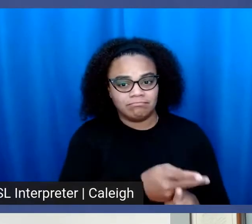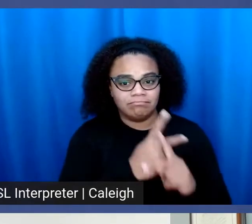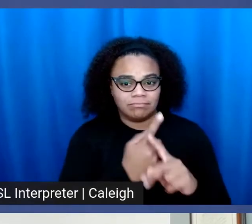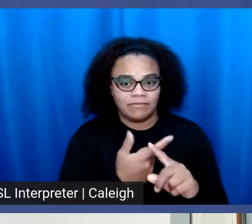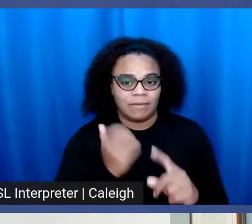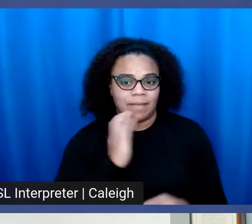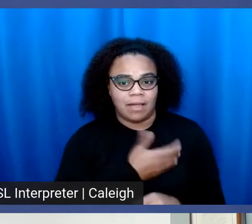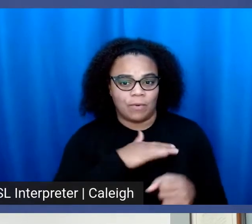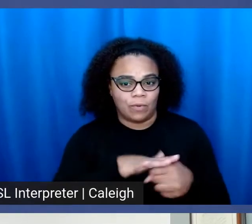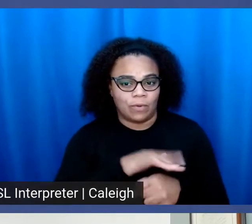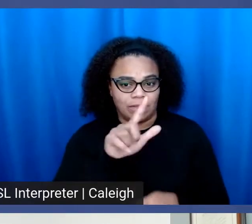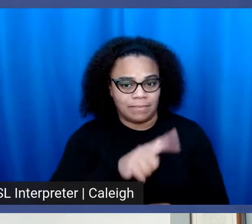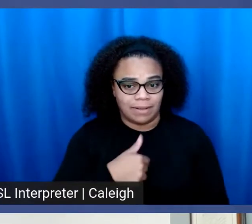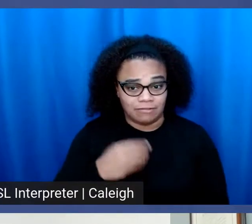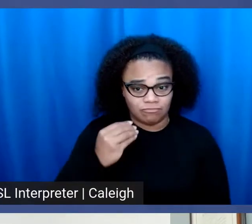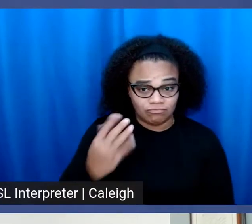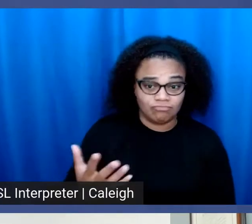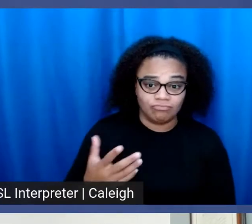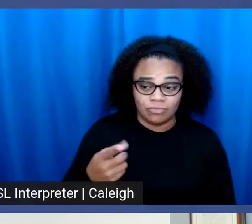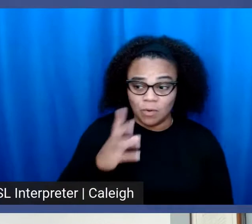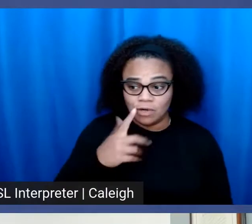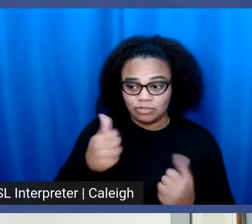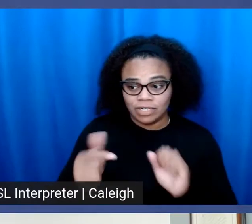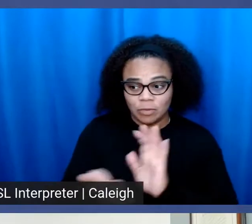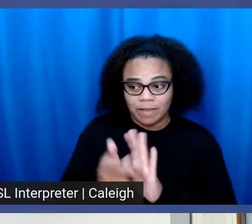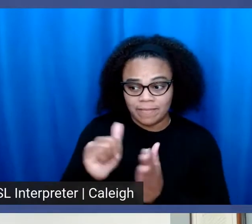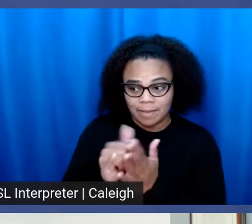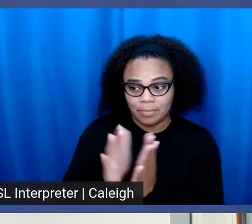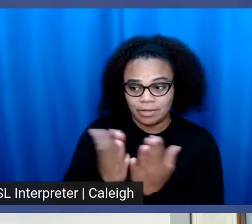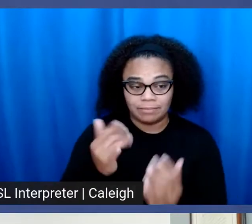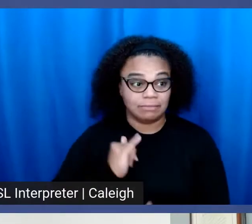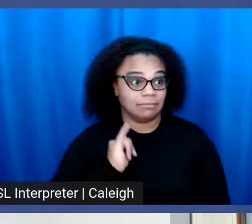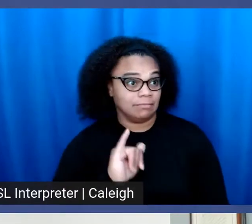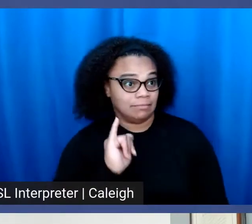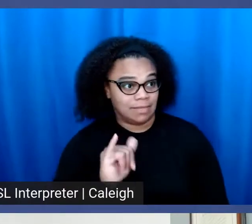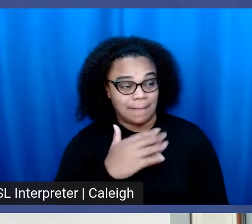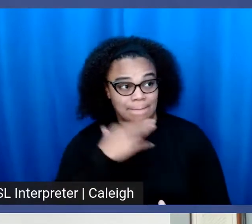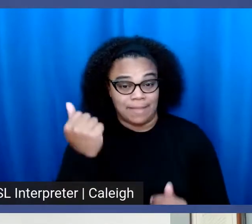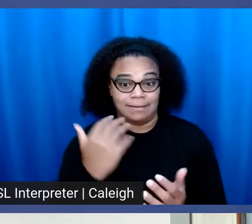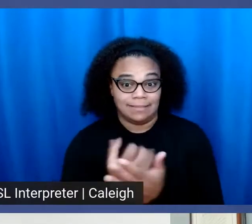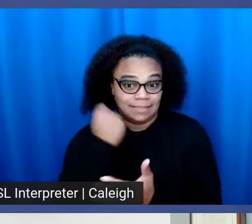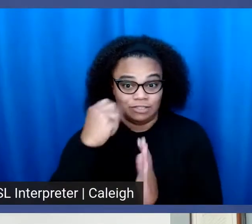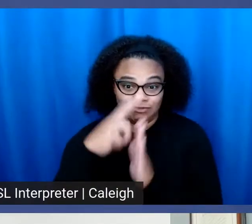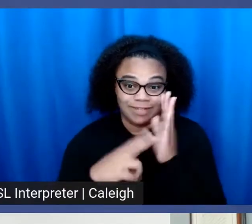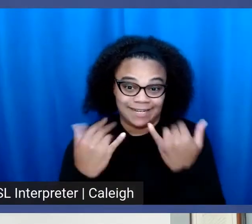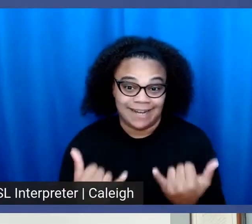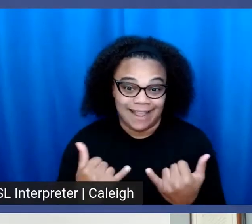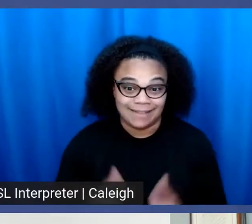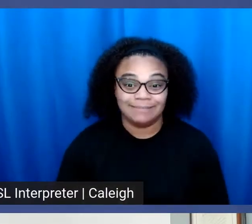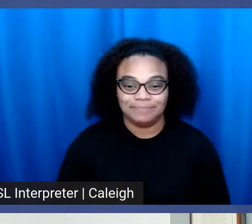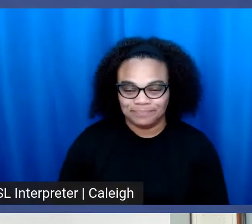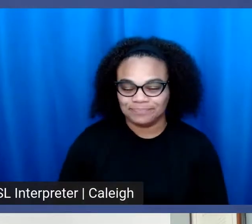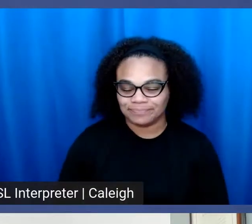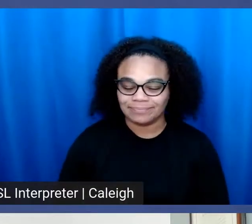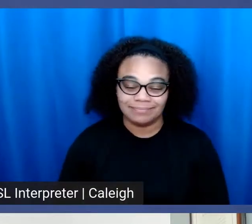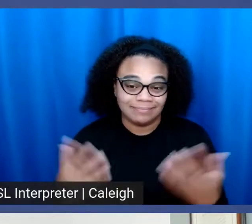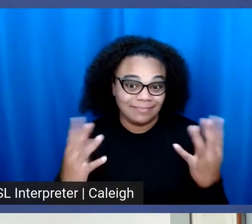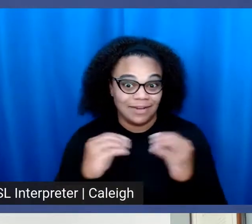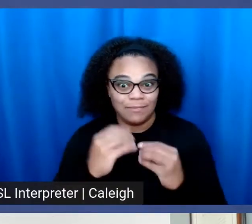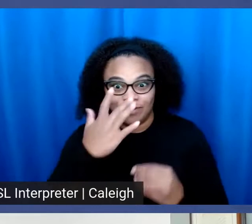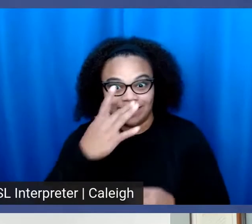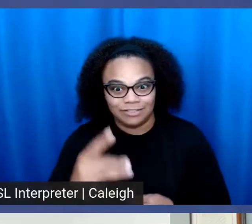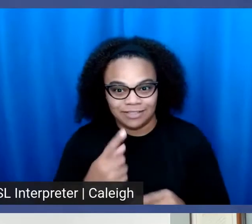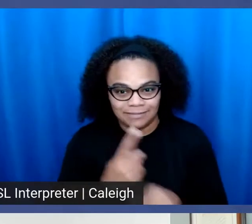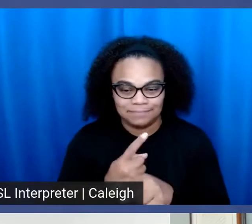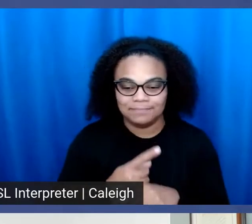said, they're coming for that book, right? She says, I better read it now, and it makes it more interesting. Again,